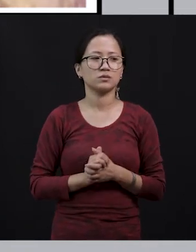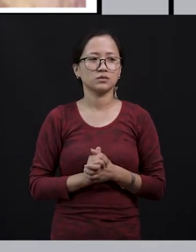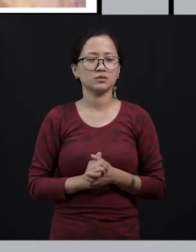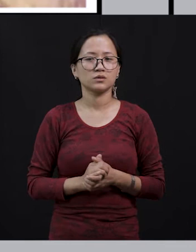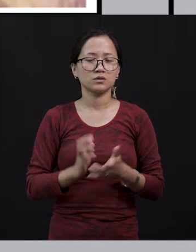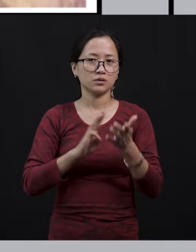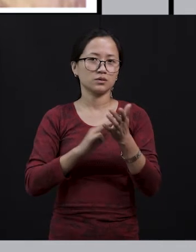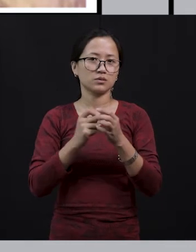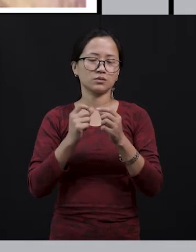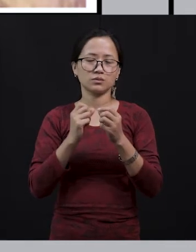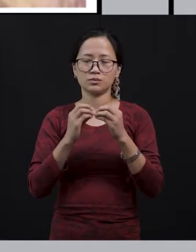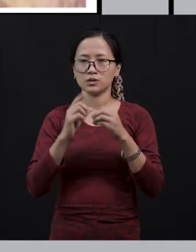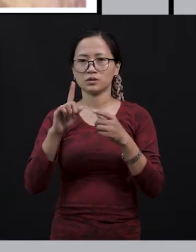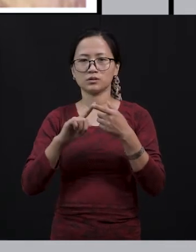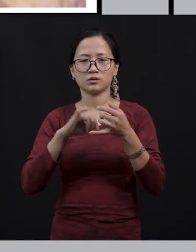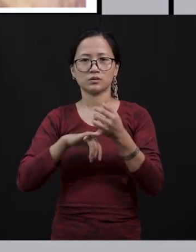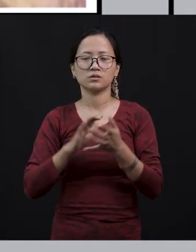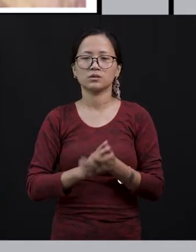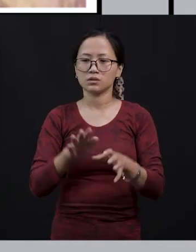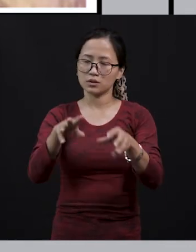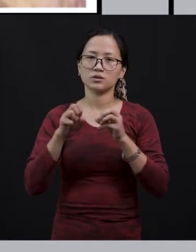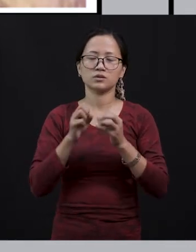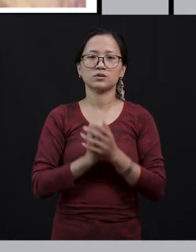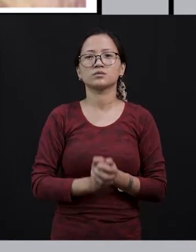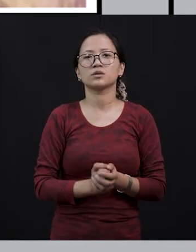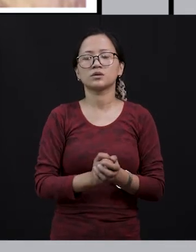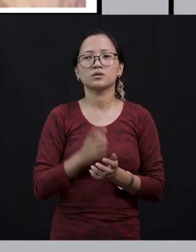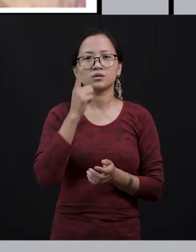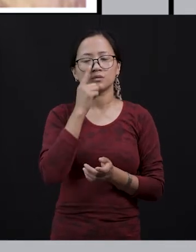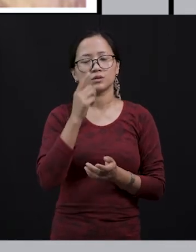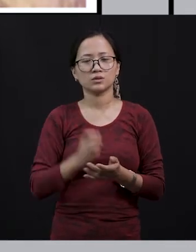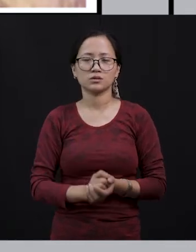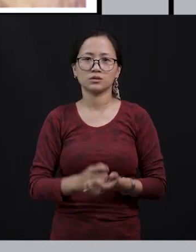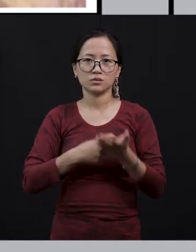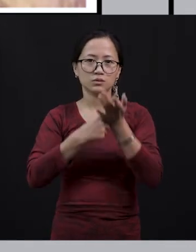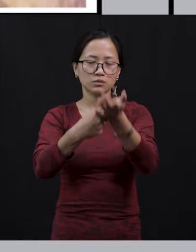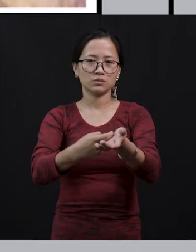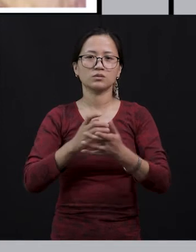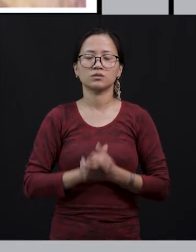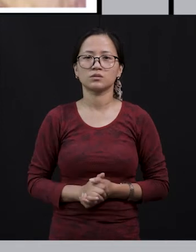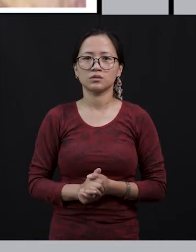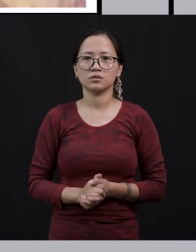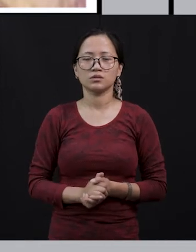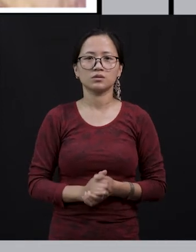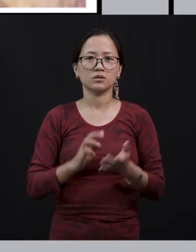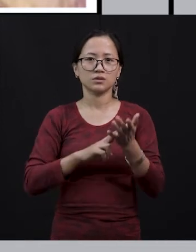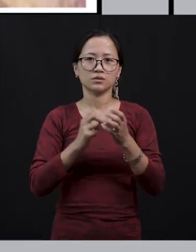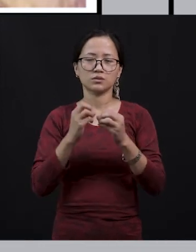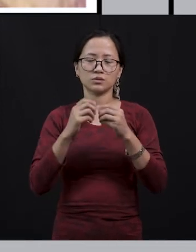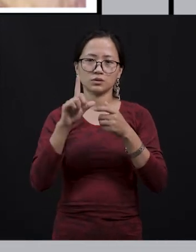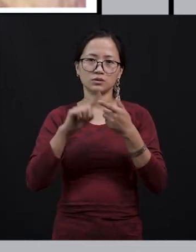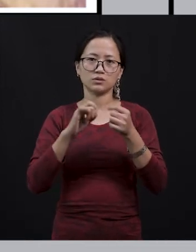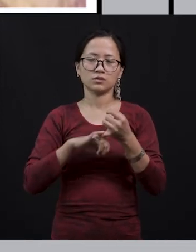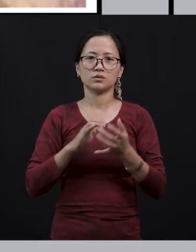the nobles did not accept a woman as the ruler. So she was the daughter of Iltumish, and the nobles did not